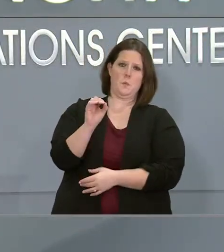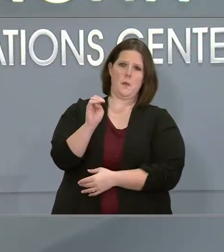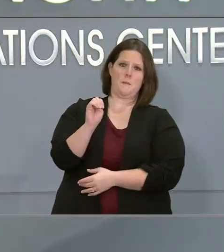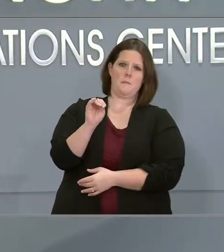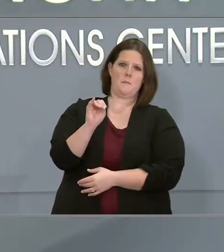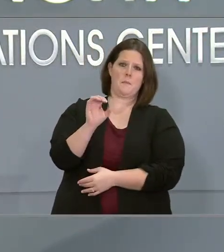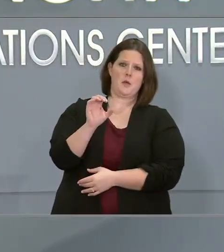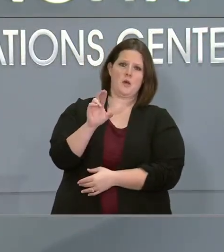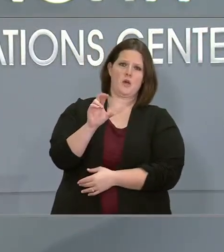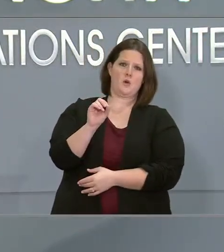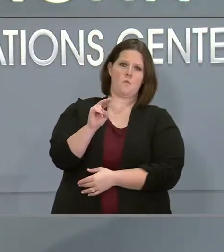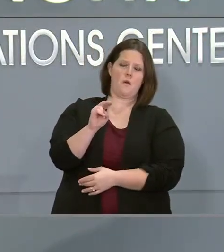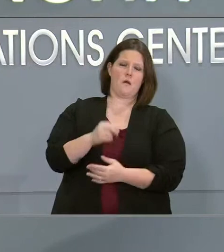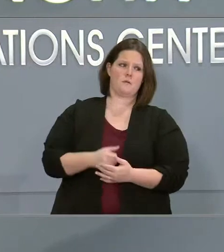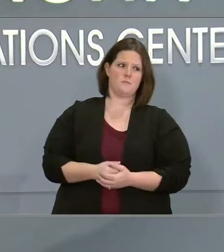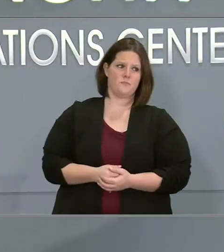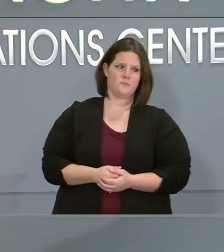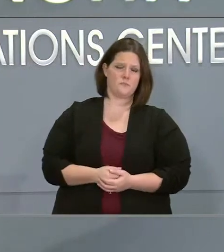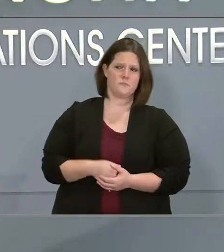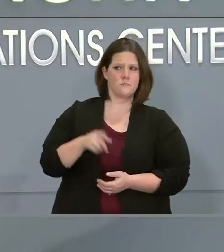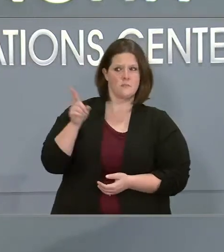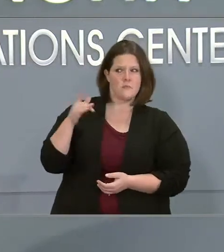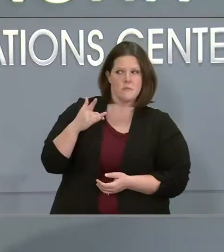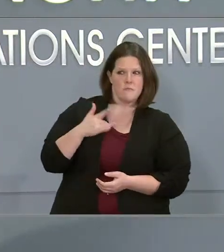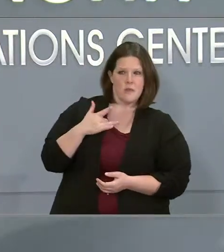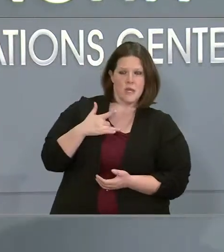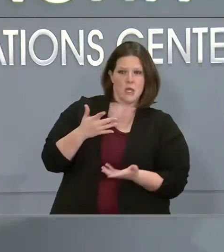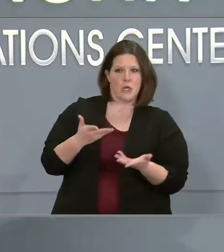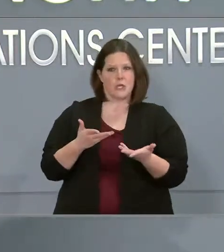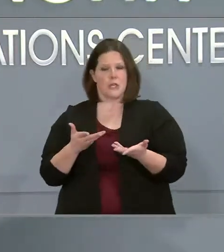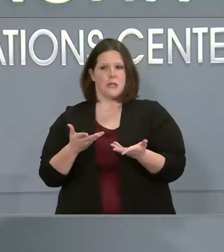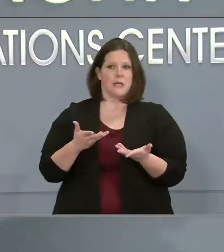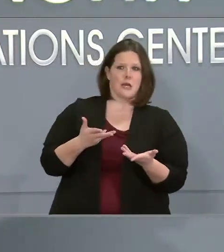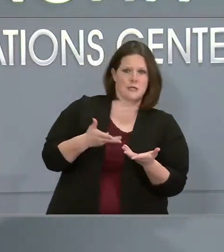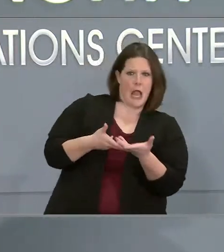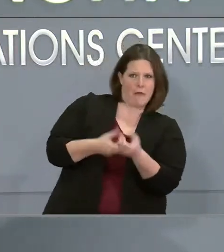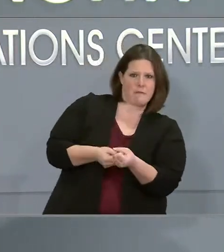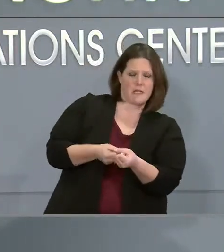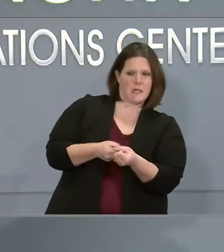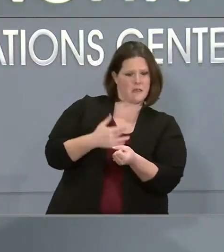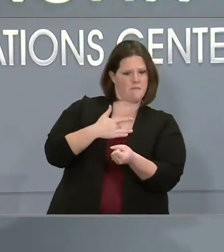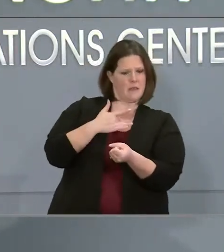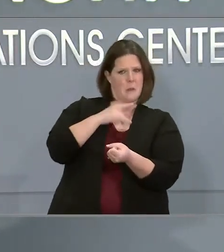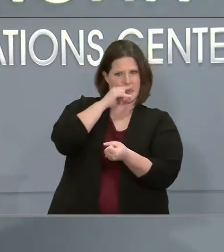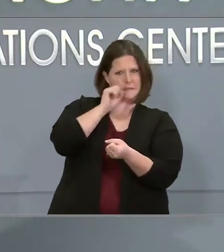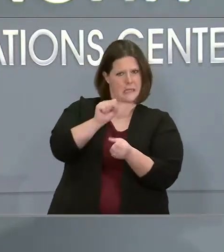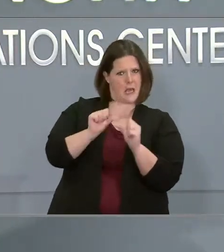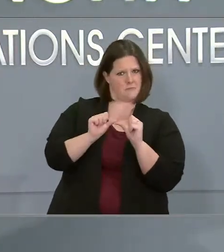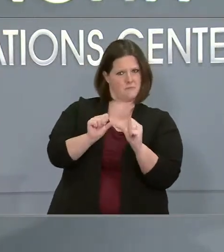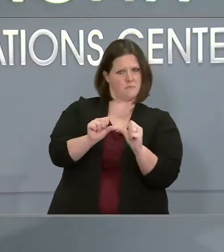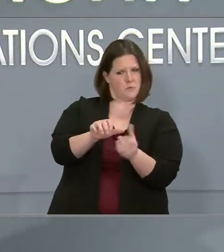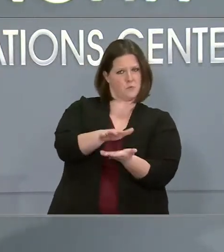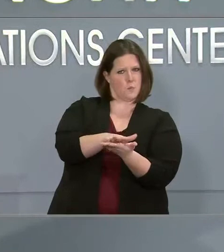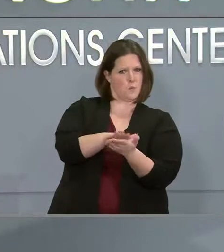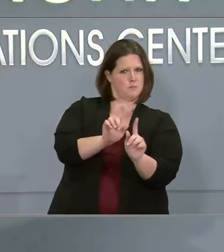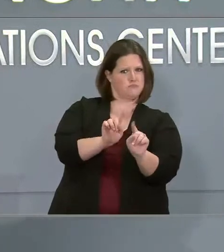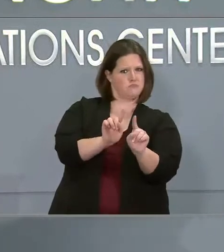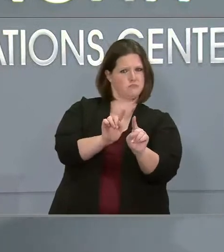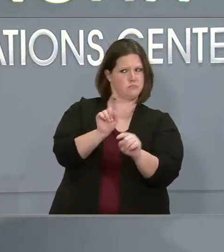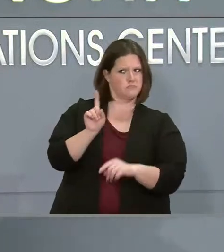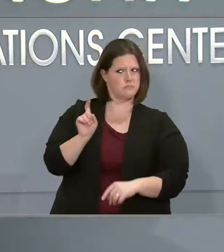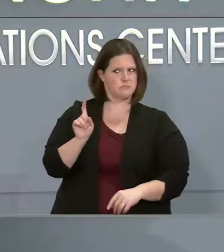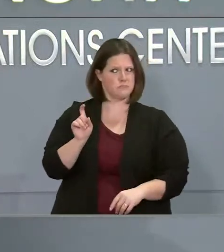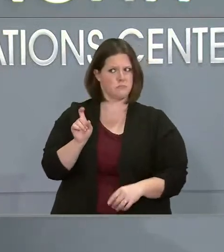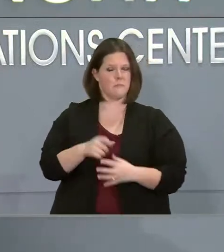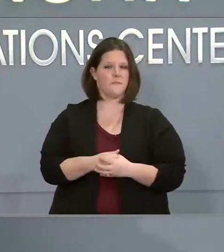is your level of confidence at this point, based on what you know that their kids are going to be able to stay in school in person this year? So